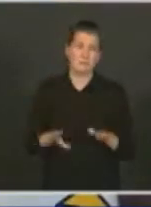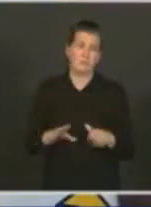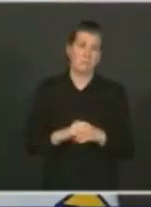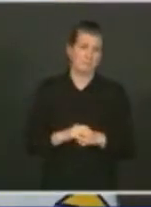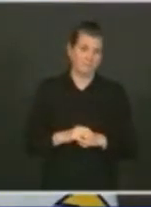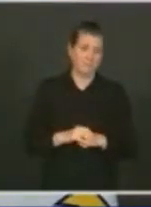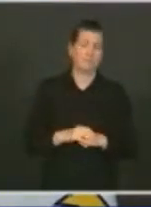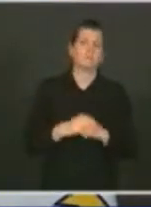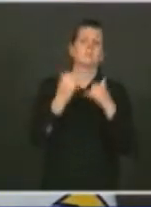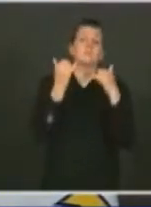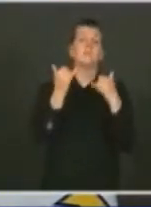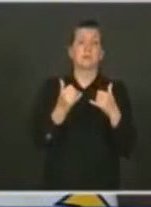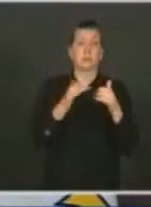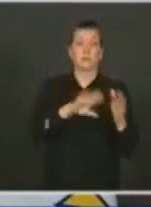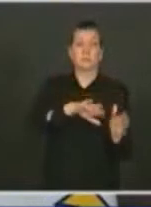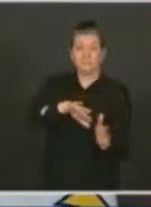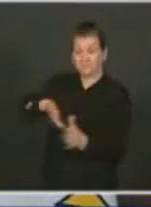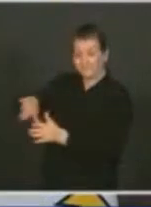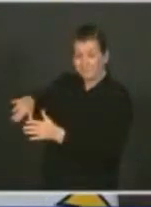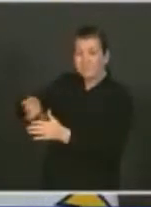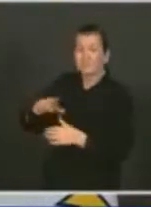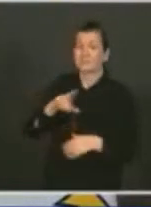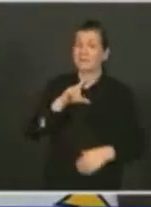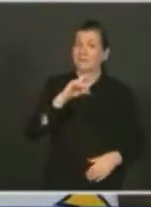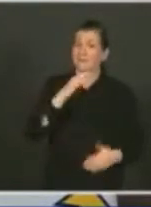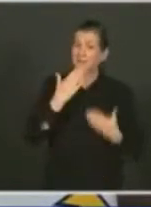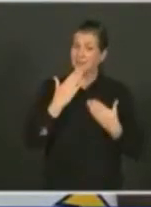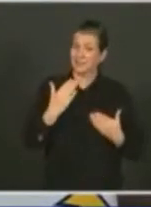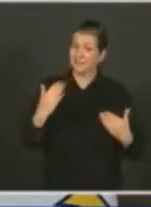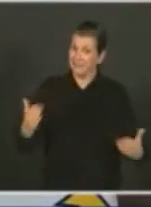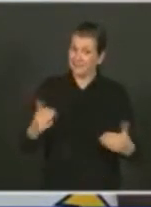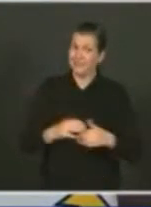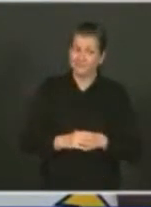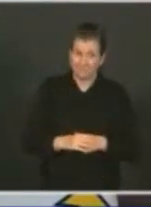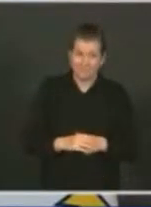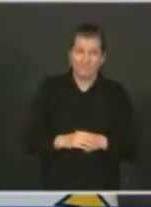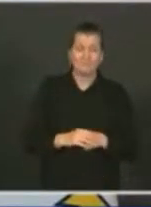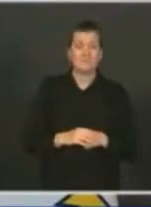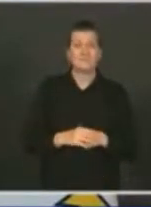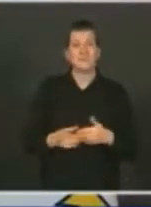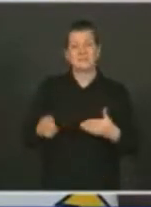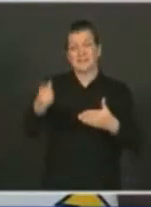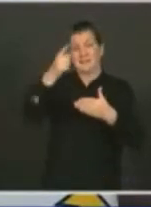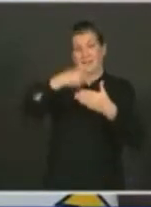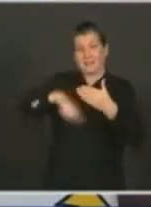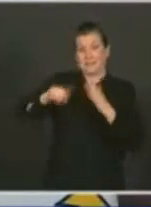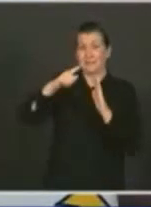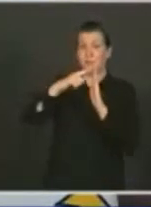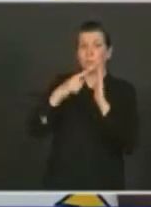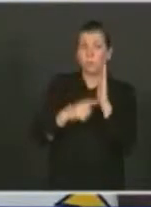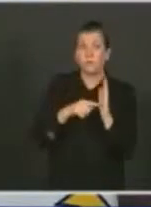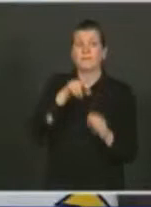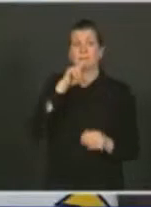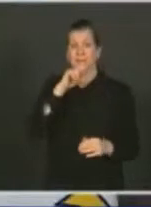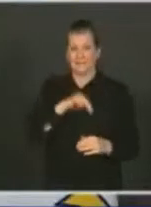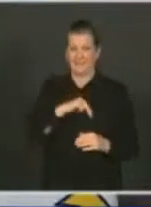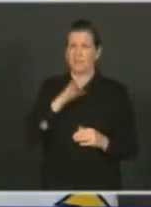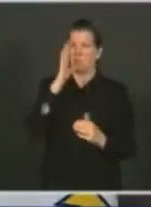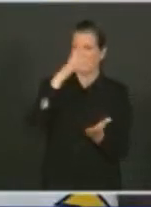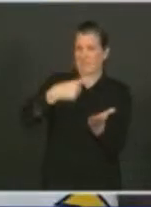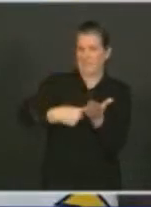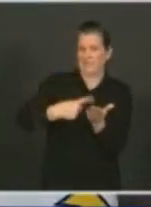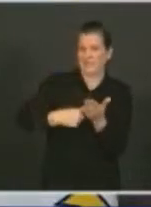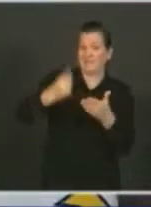Thanksgiving. Next week, I'm going to be laying out exactly what the Thanksgiving rules will be, and they're likely